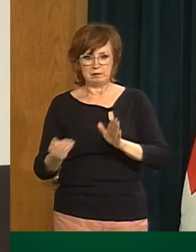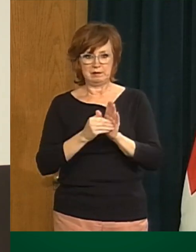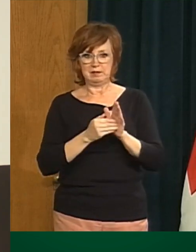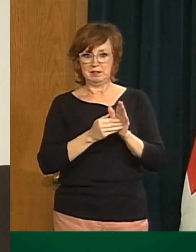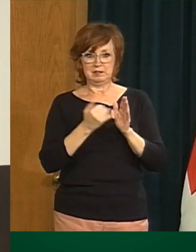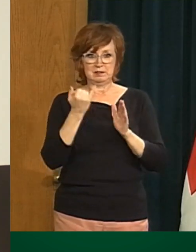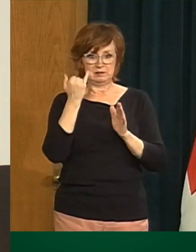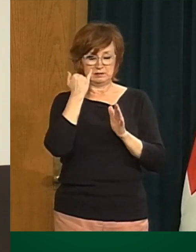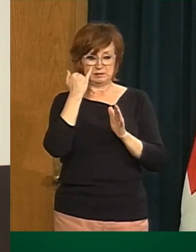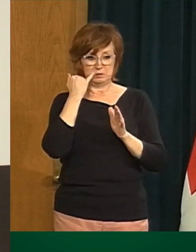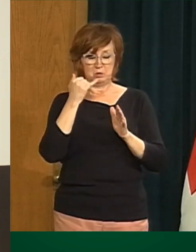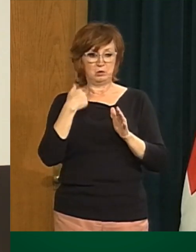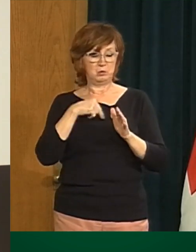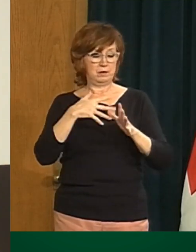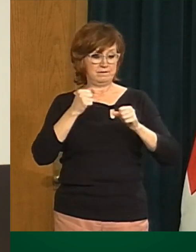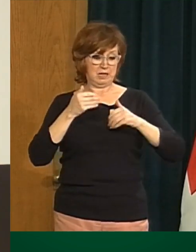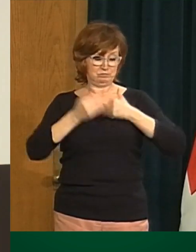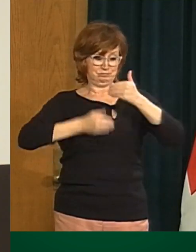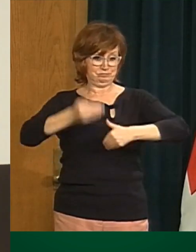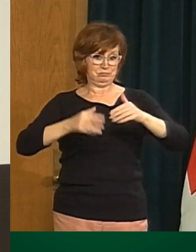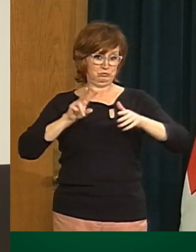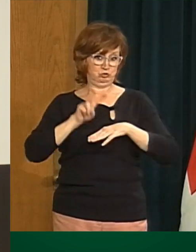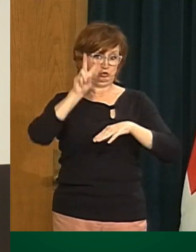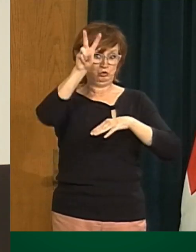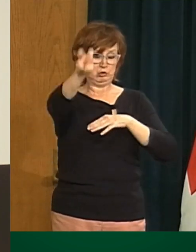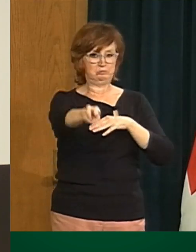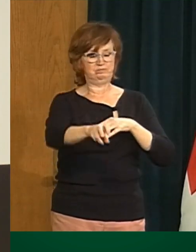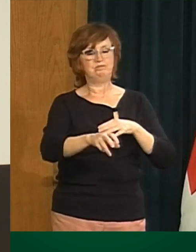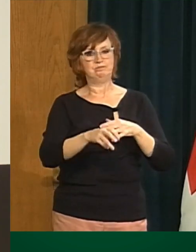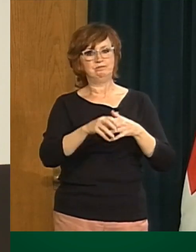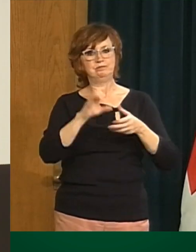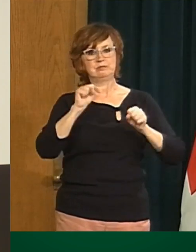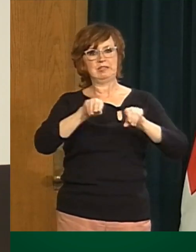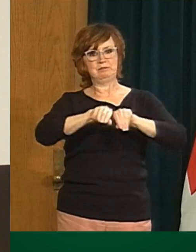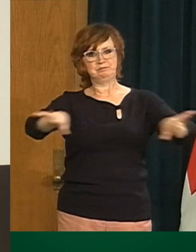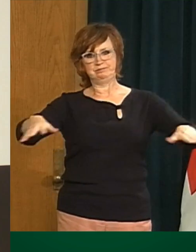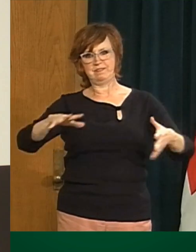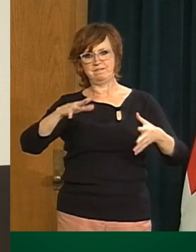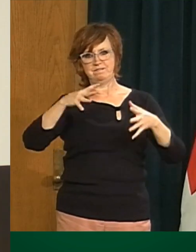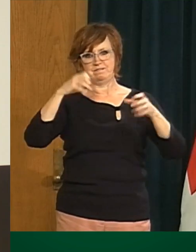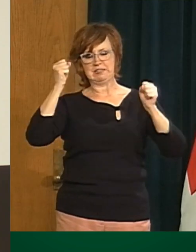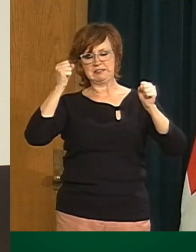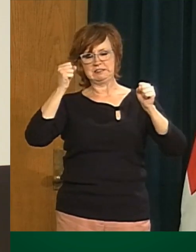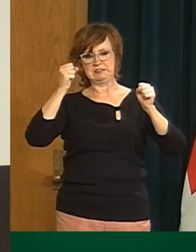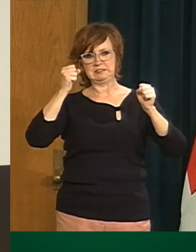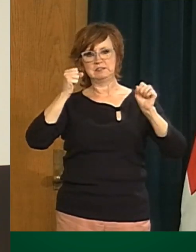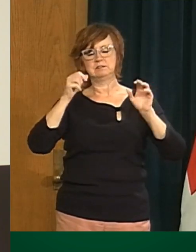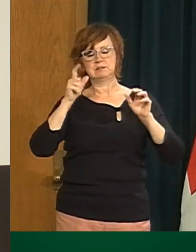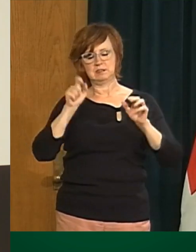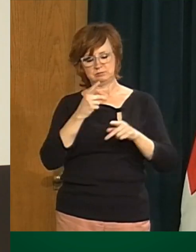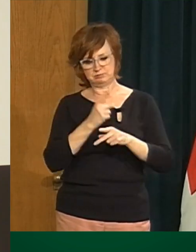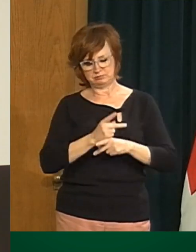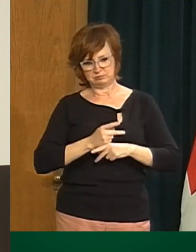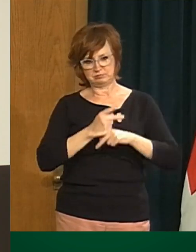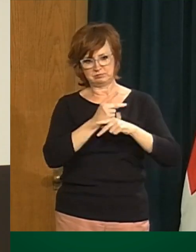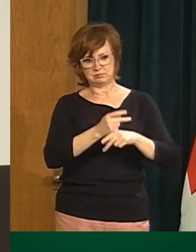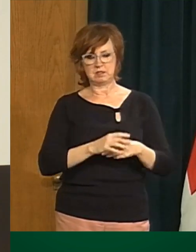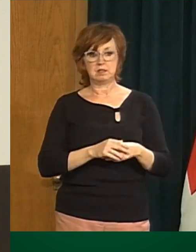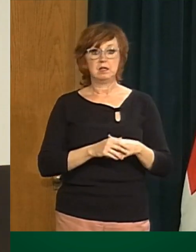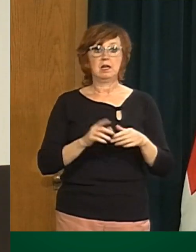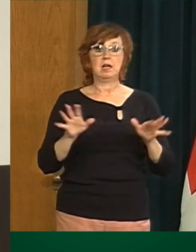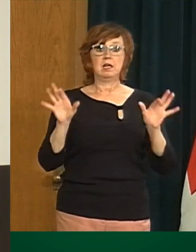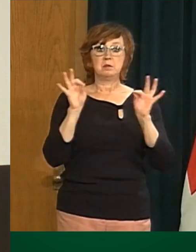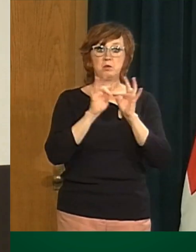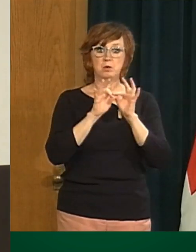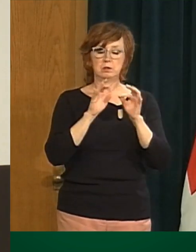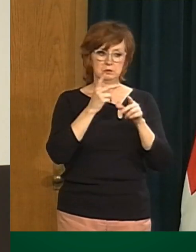and no one wants to be in that position. So if we don't observe all these steps, we not only put ourselves and our families at risk,